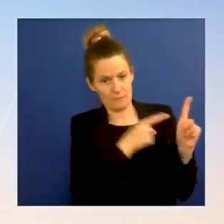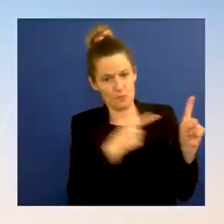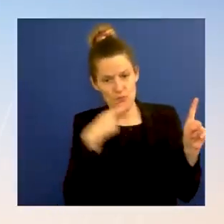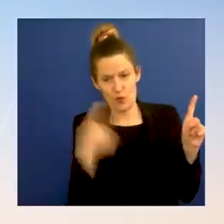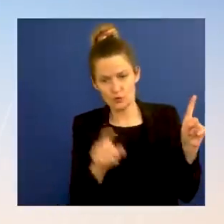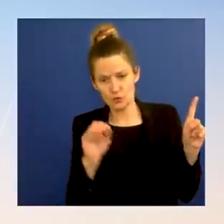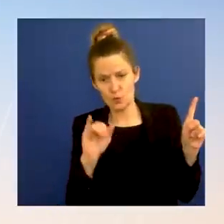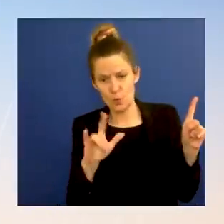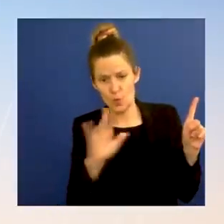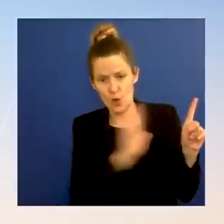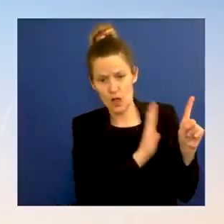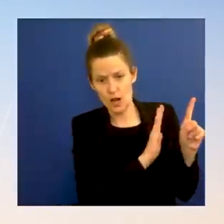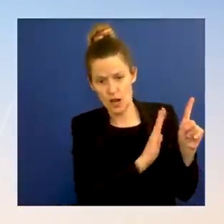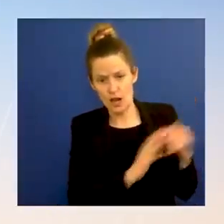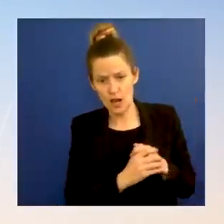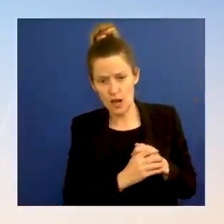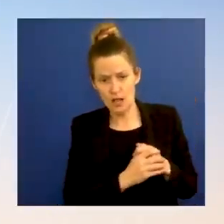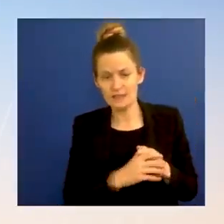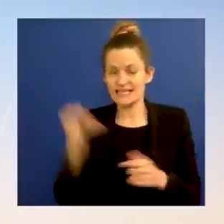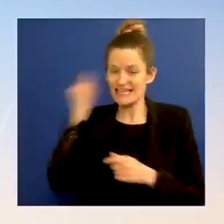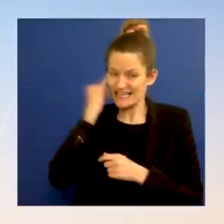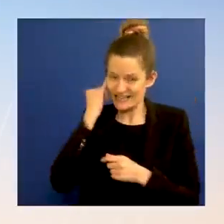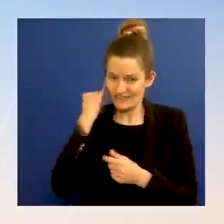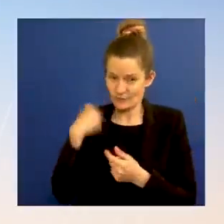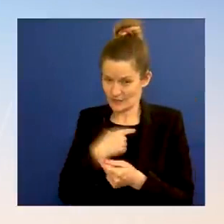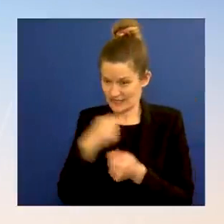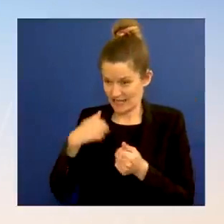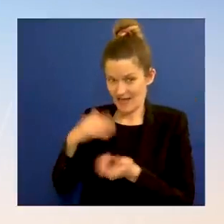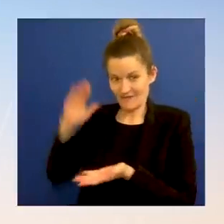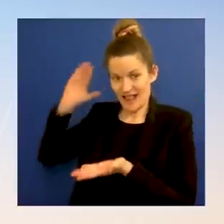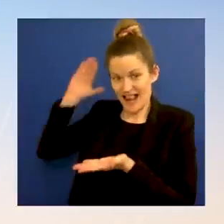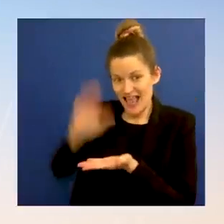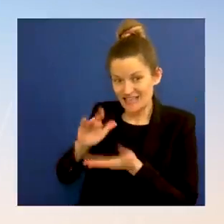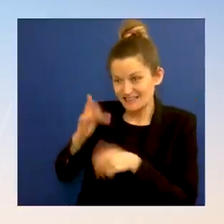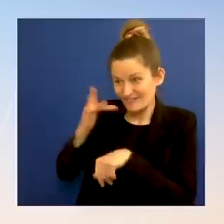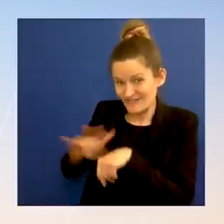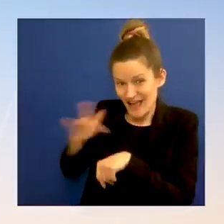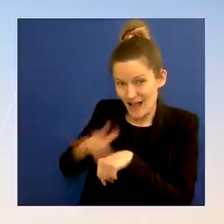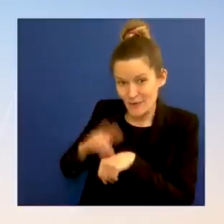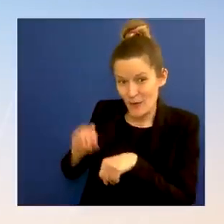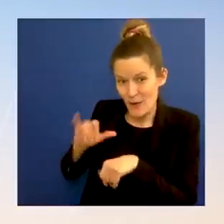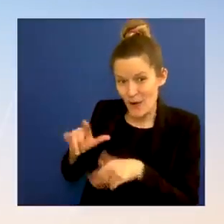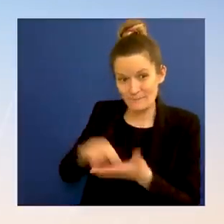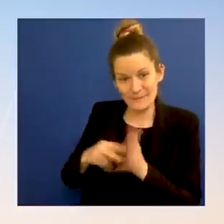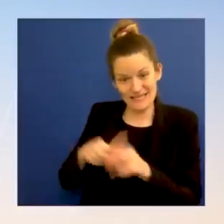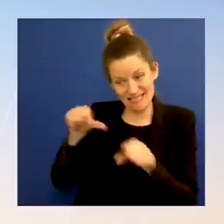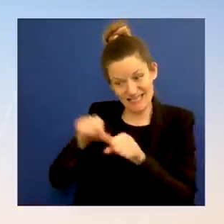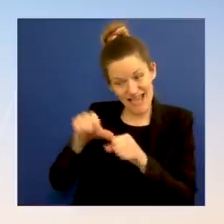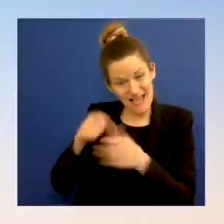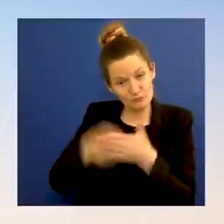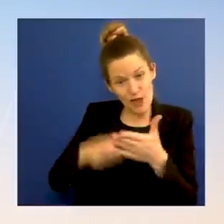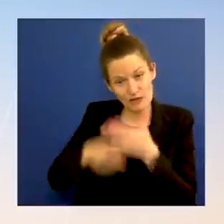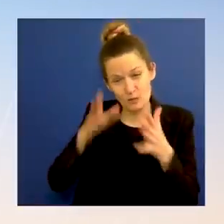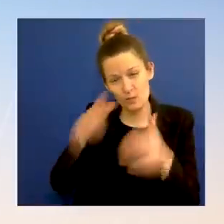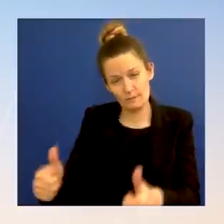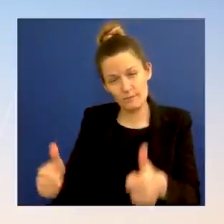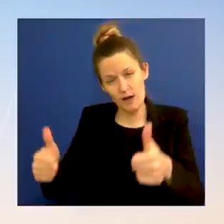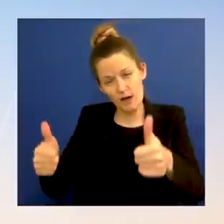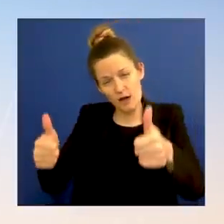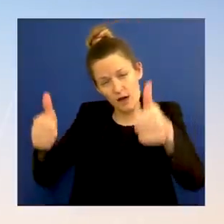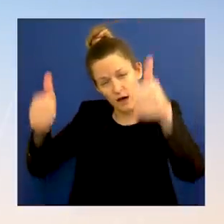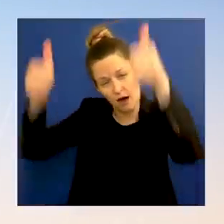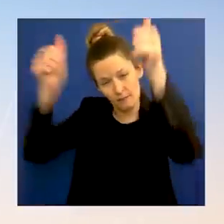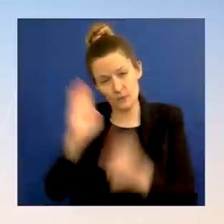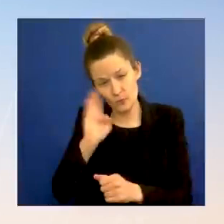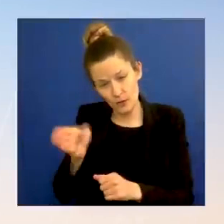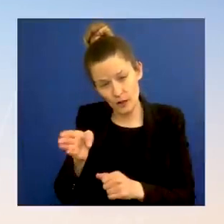global marketplace, you are going to raise gas prices. You're going to raise the price of oil, and that is something the